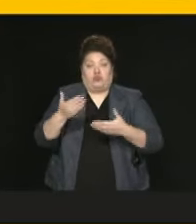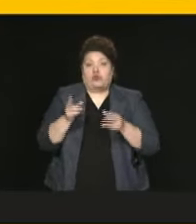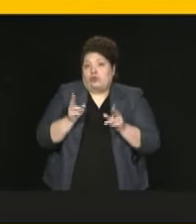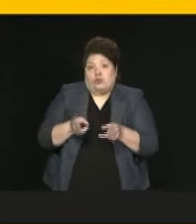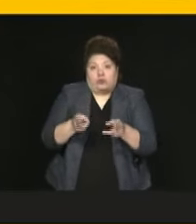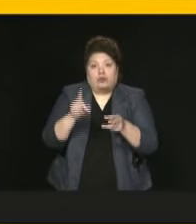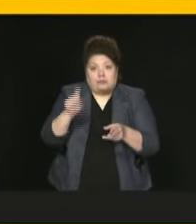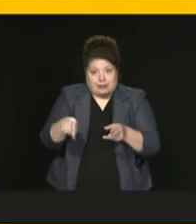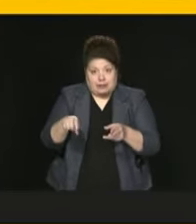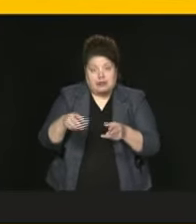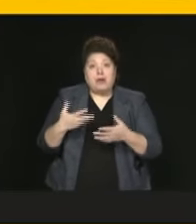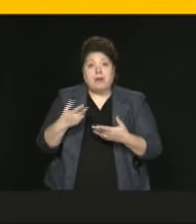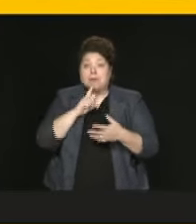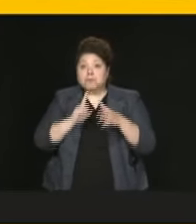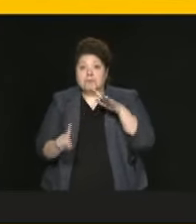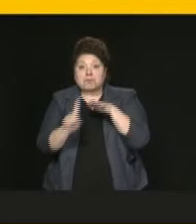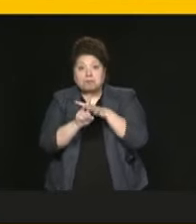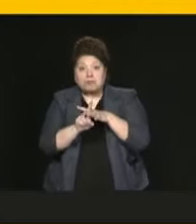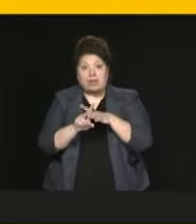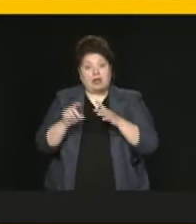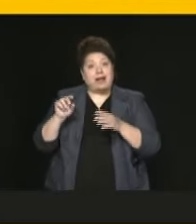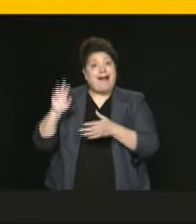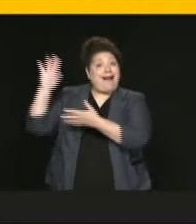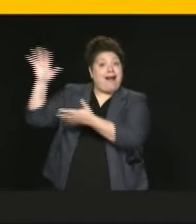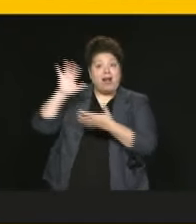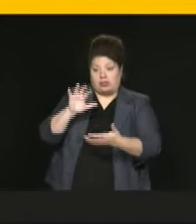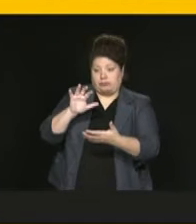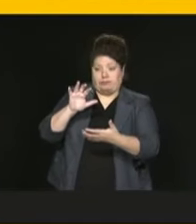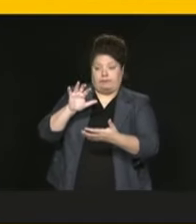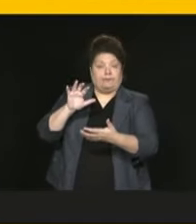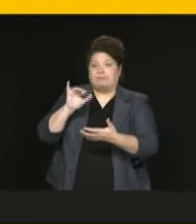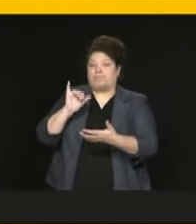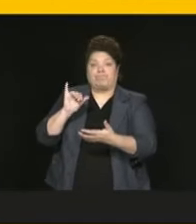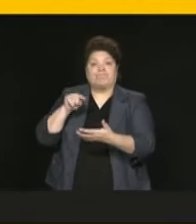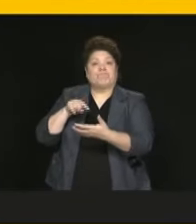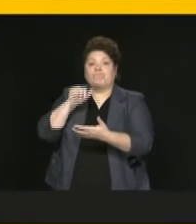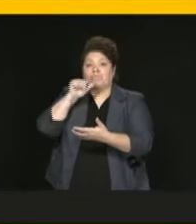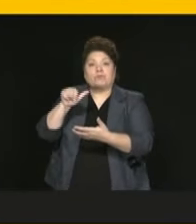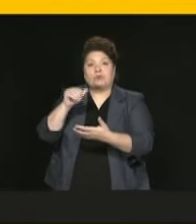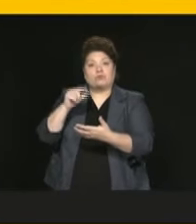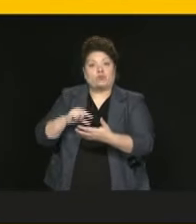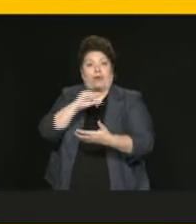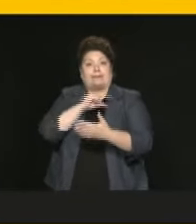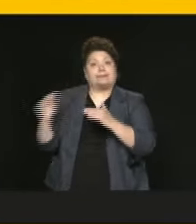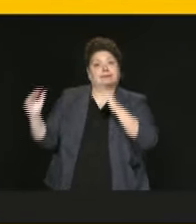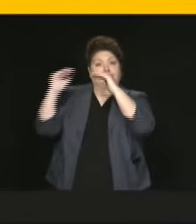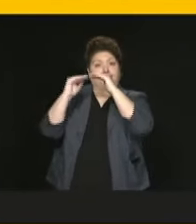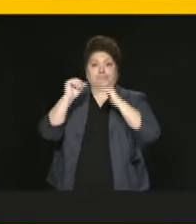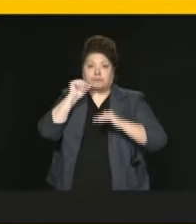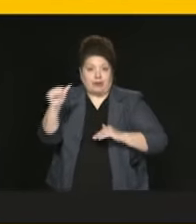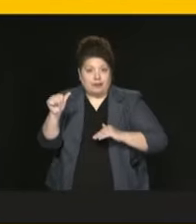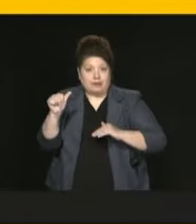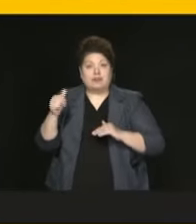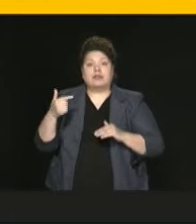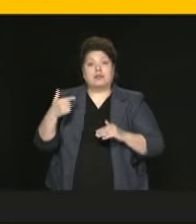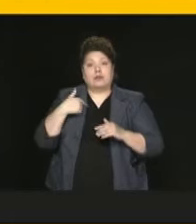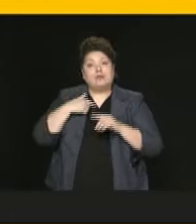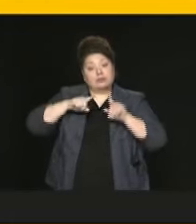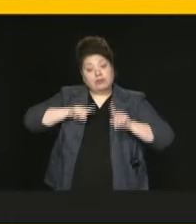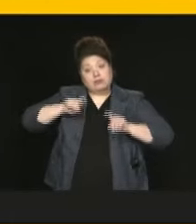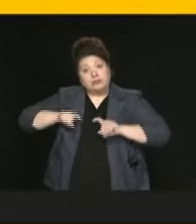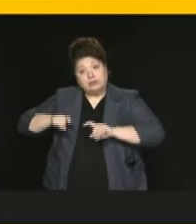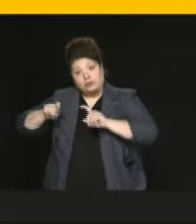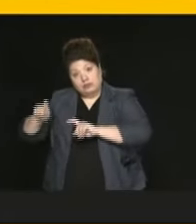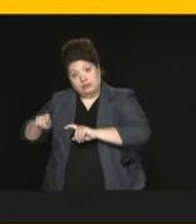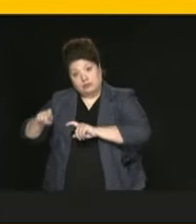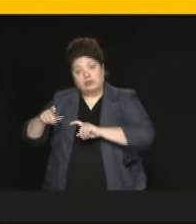works, and to move on. But as Dr. Tam said, we test vigorously. I think that's something people should be glad